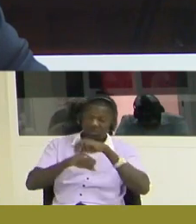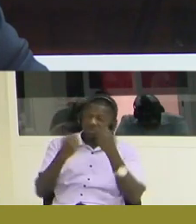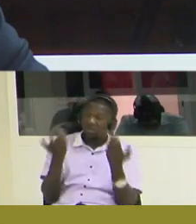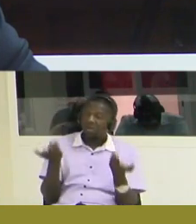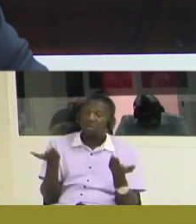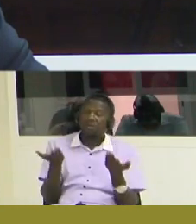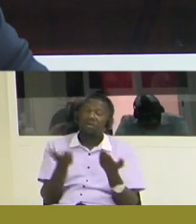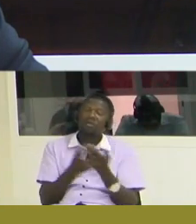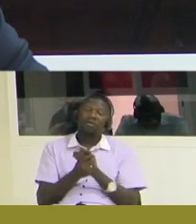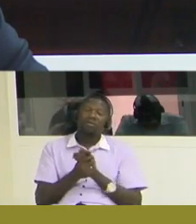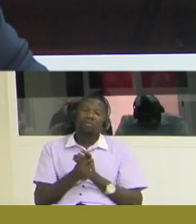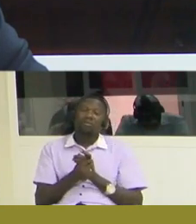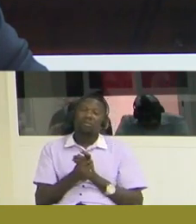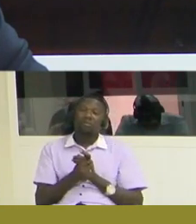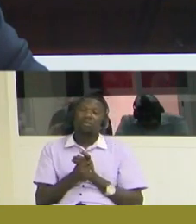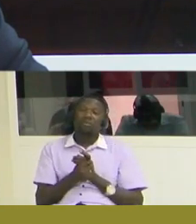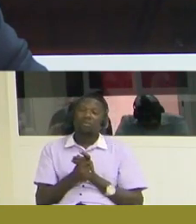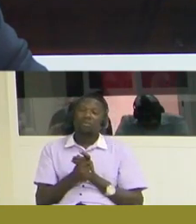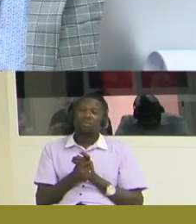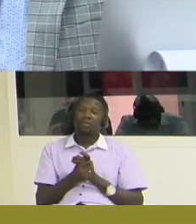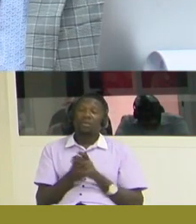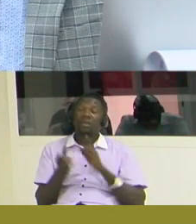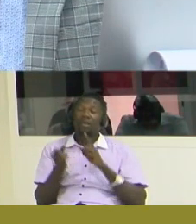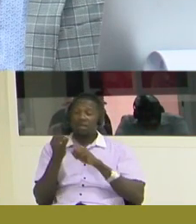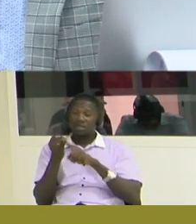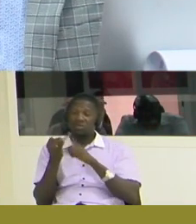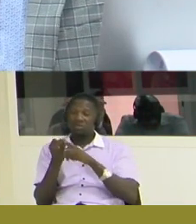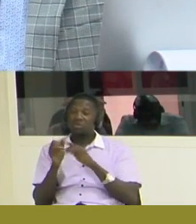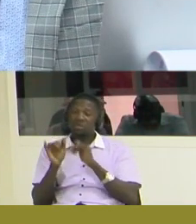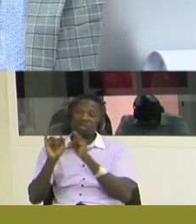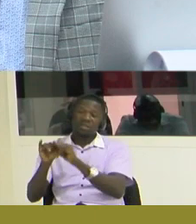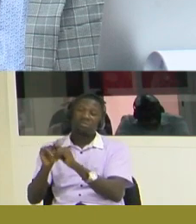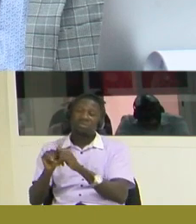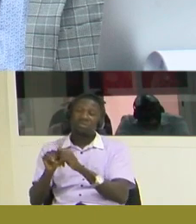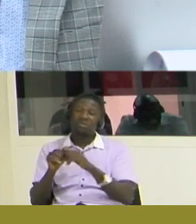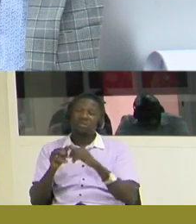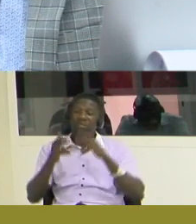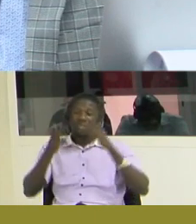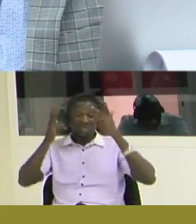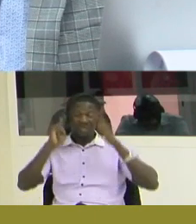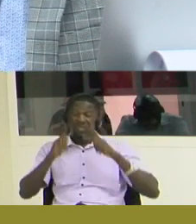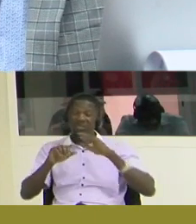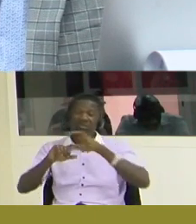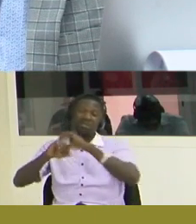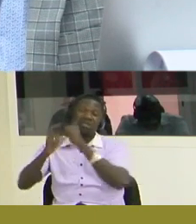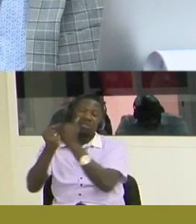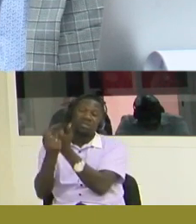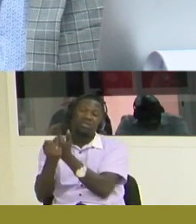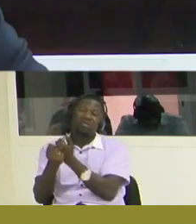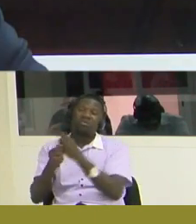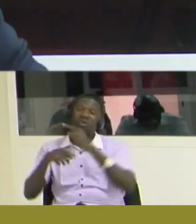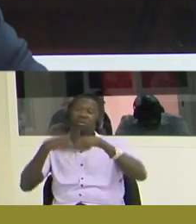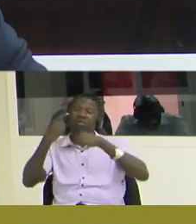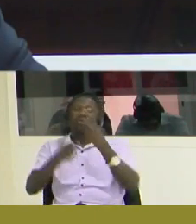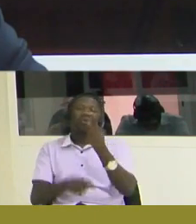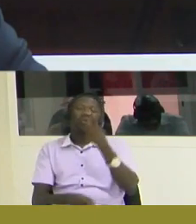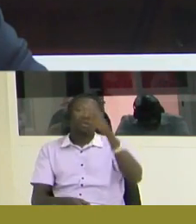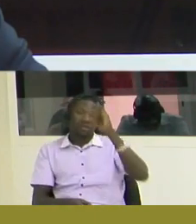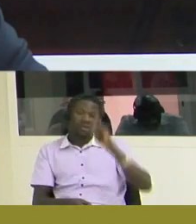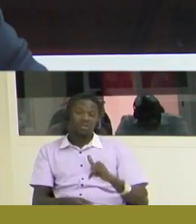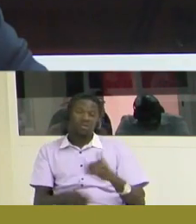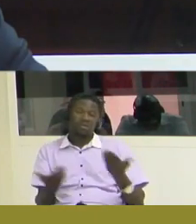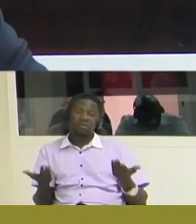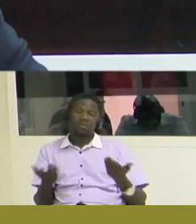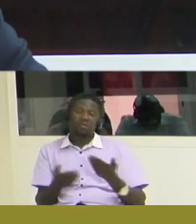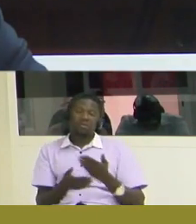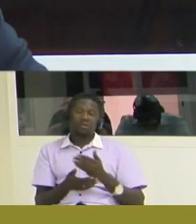and kept in illegal detention for over a year yes they were kept for for